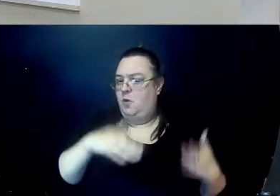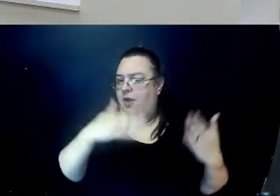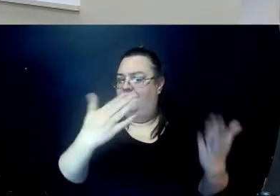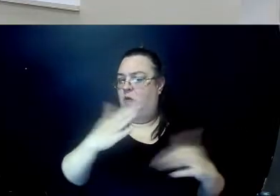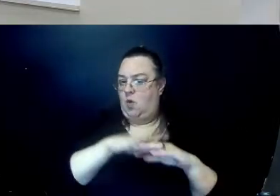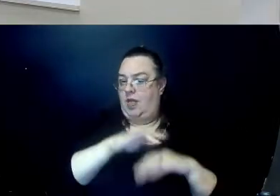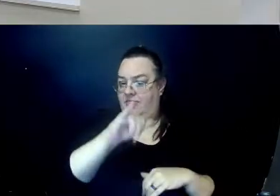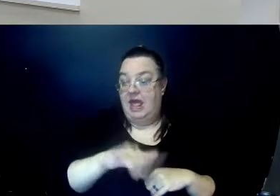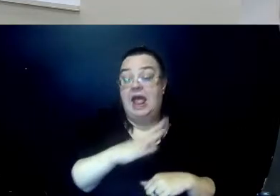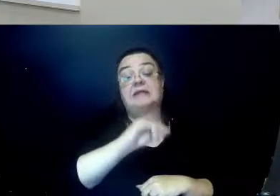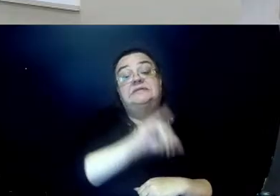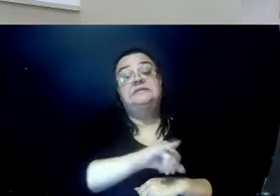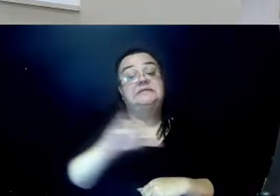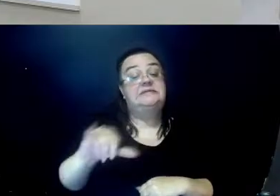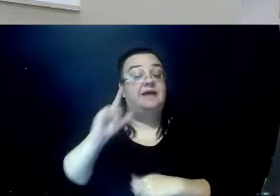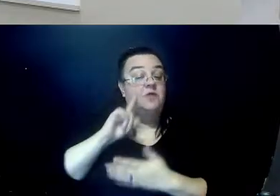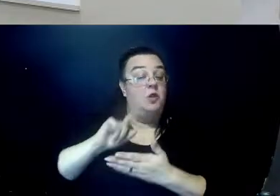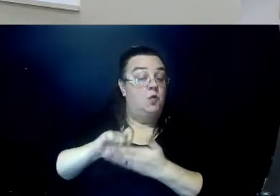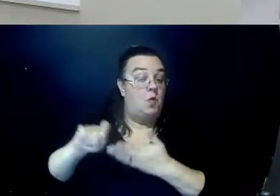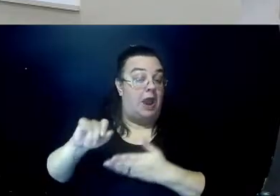and same for the write-in